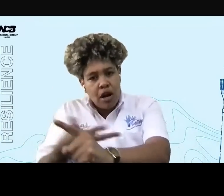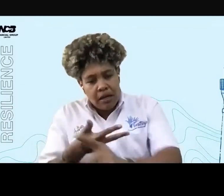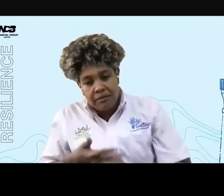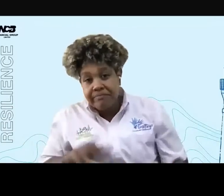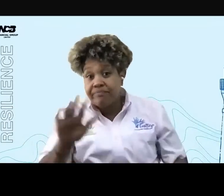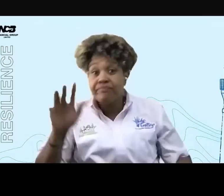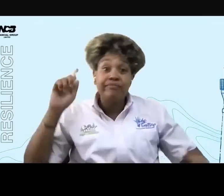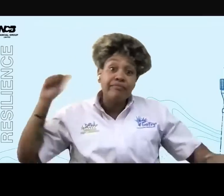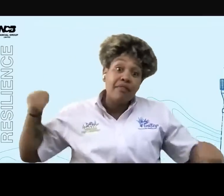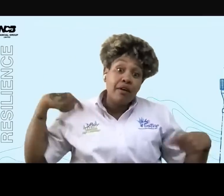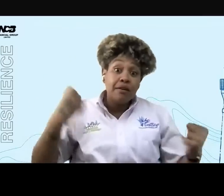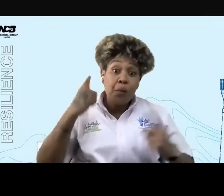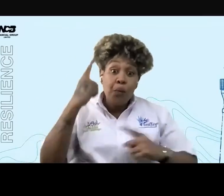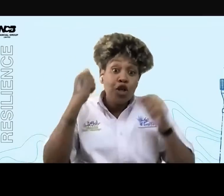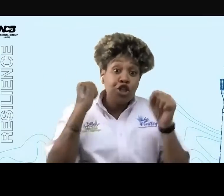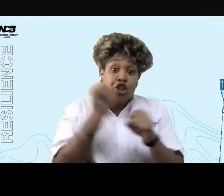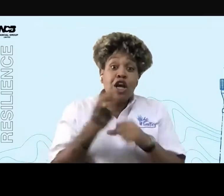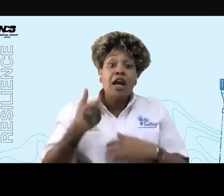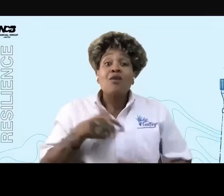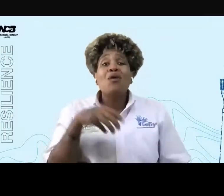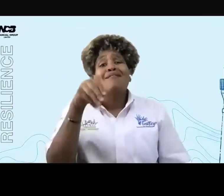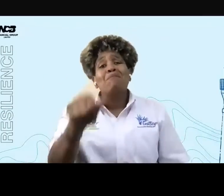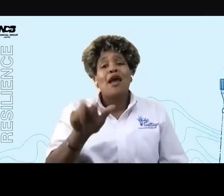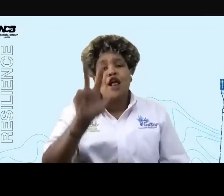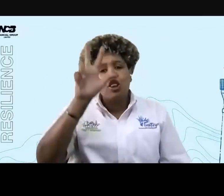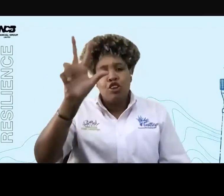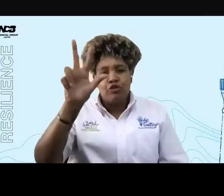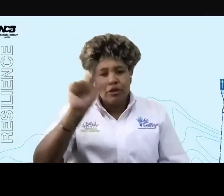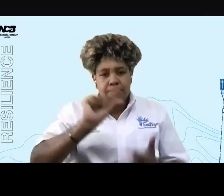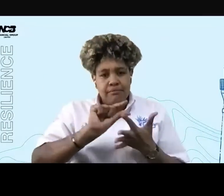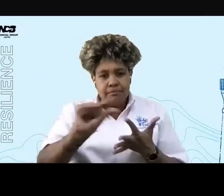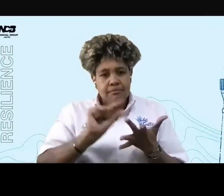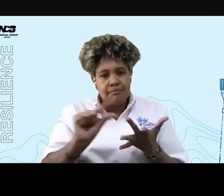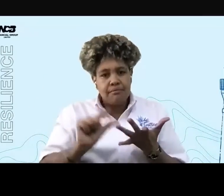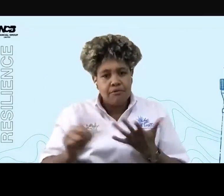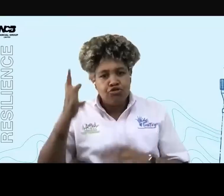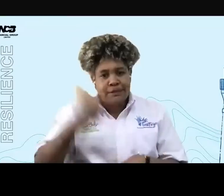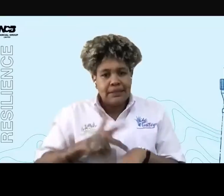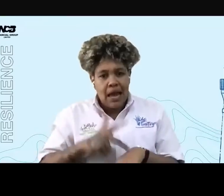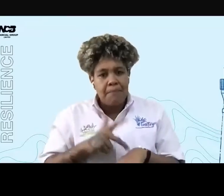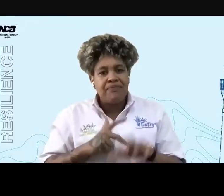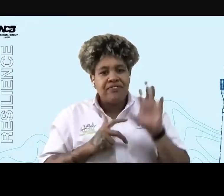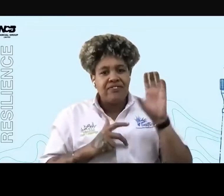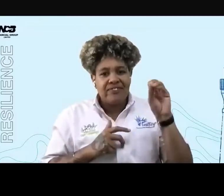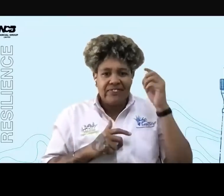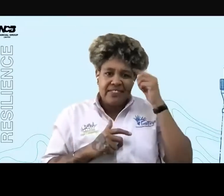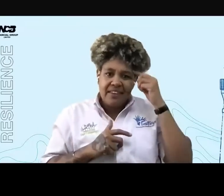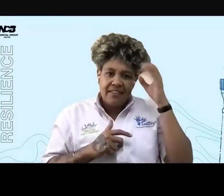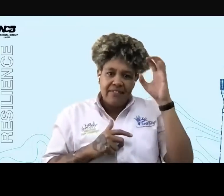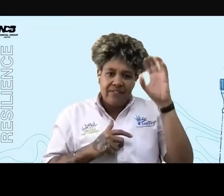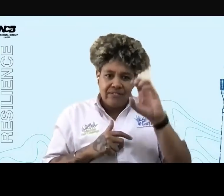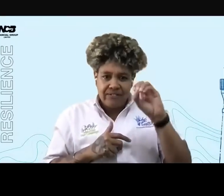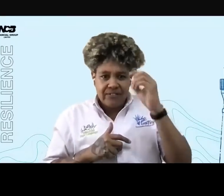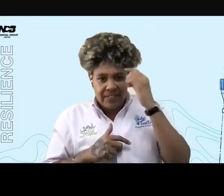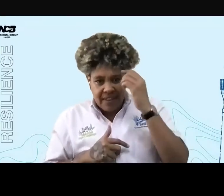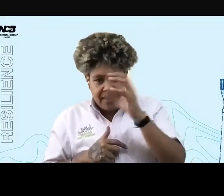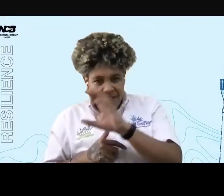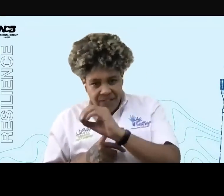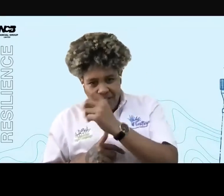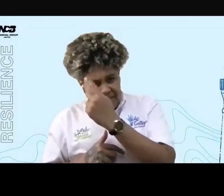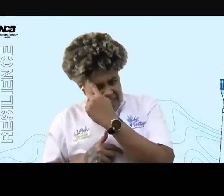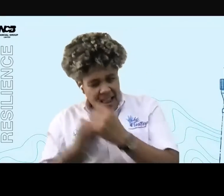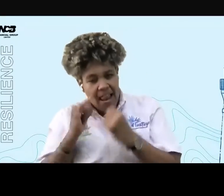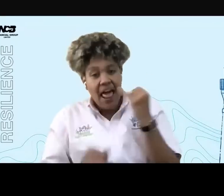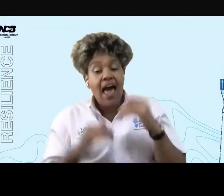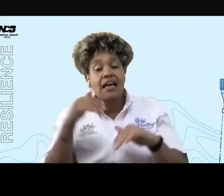Over the past year, we have paid 3 dividends of 50 cents each. And just last night, we announced